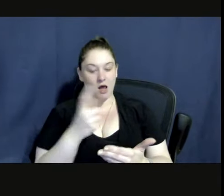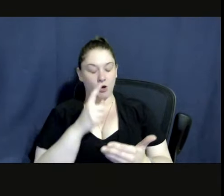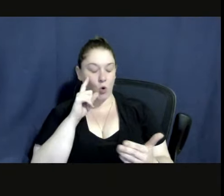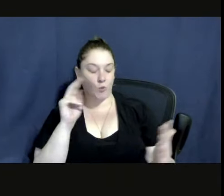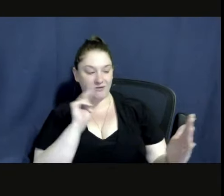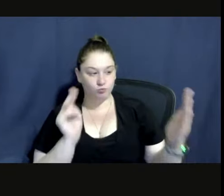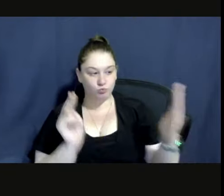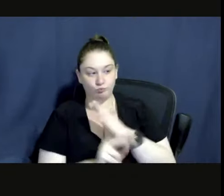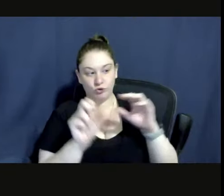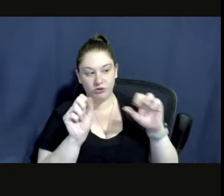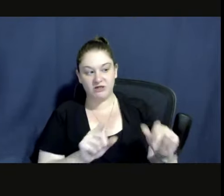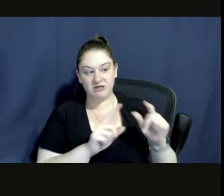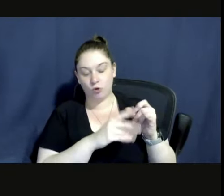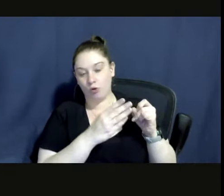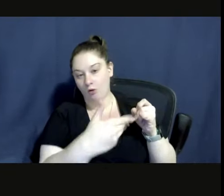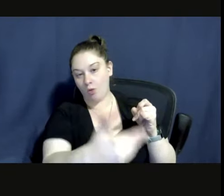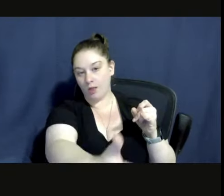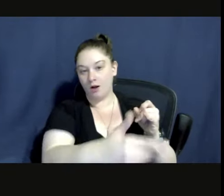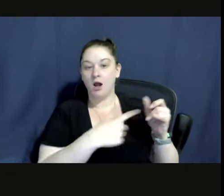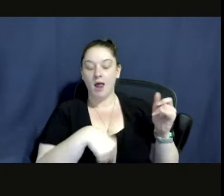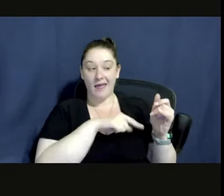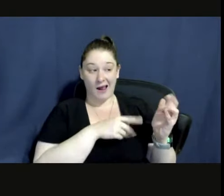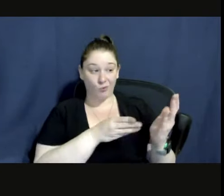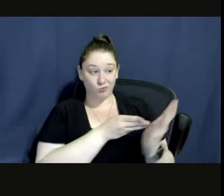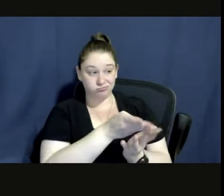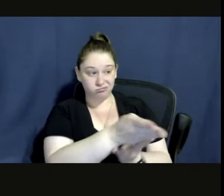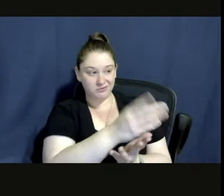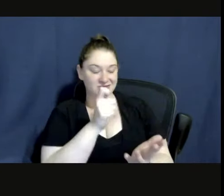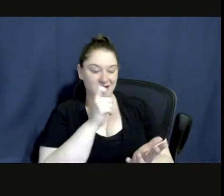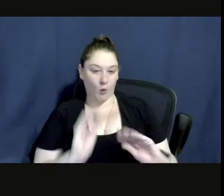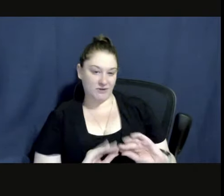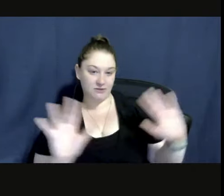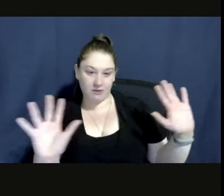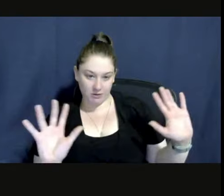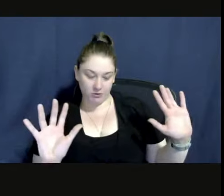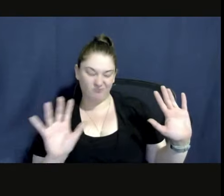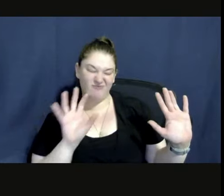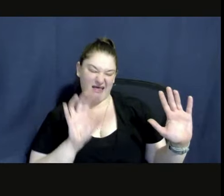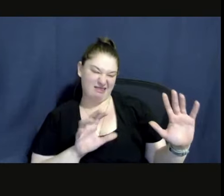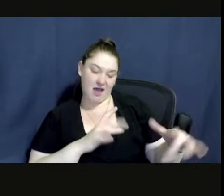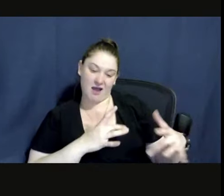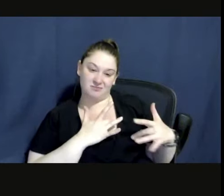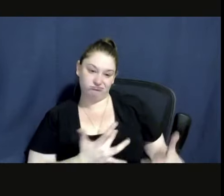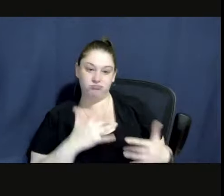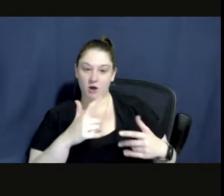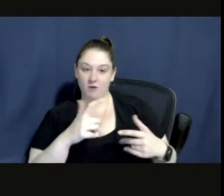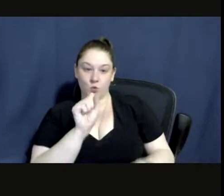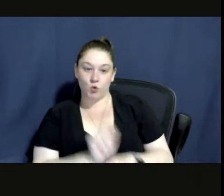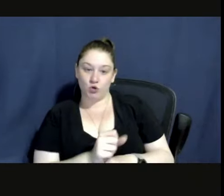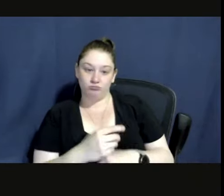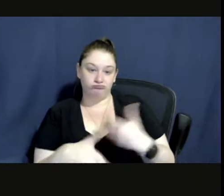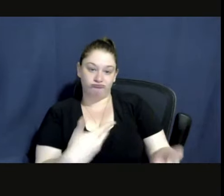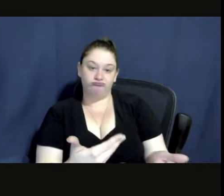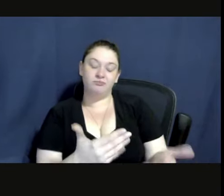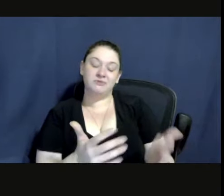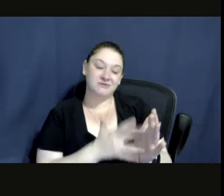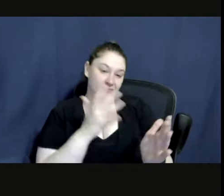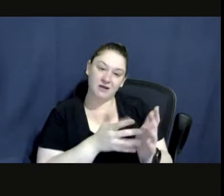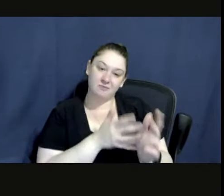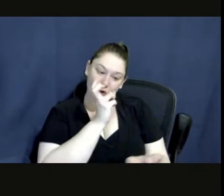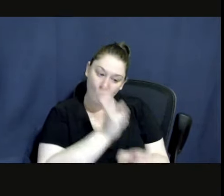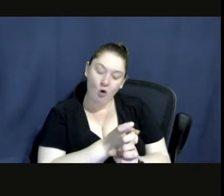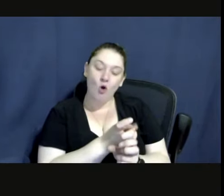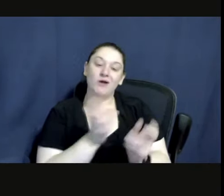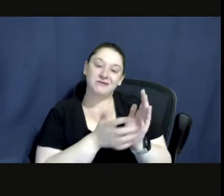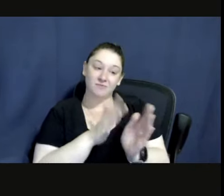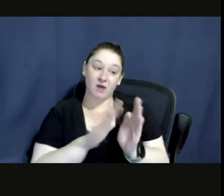linear, and our path forward isn't always clear. That's the nature of the work that we do. Sometimes it's hard, and often the impacts of your